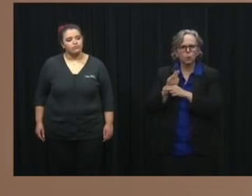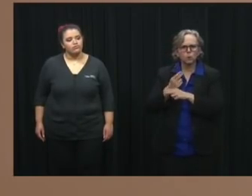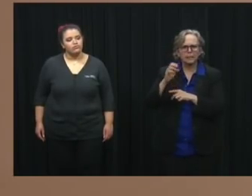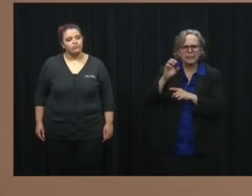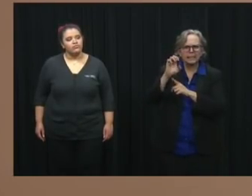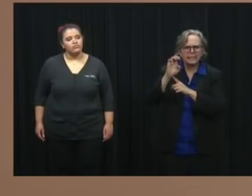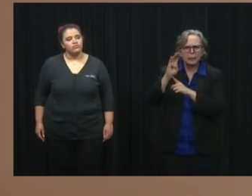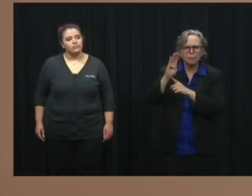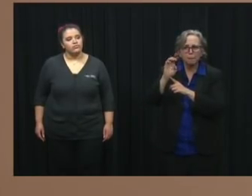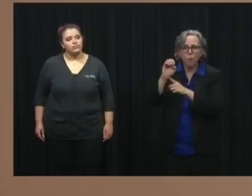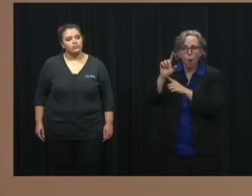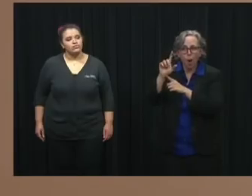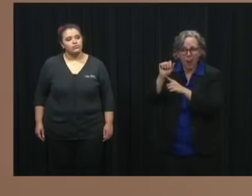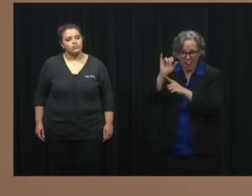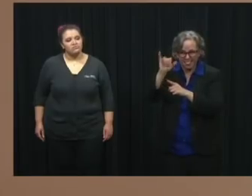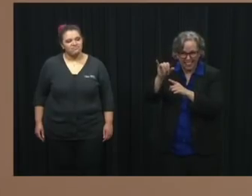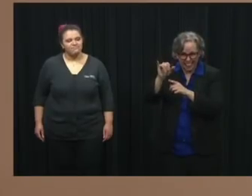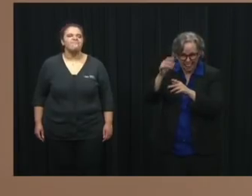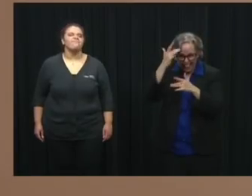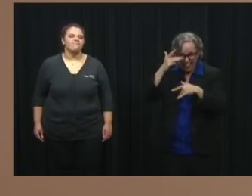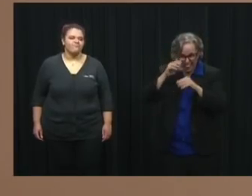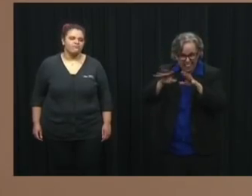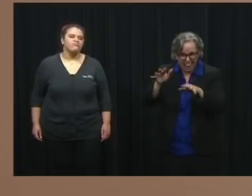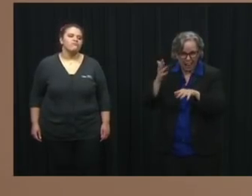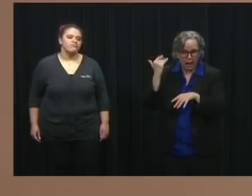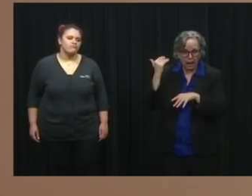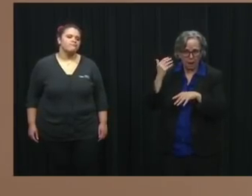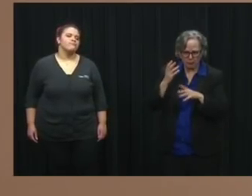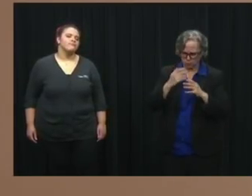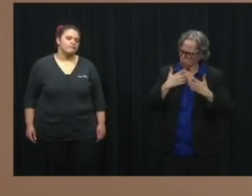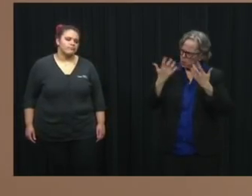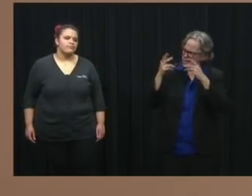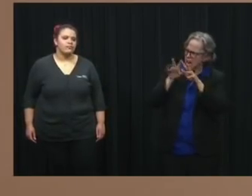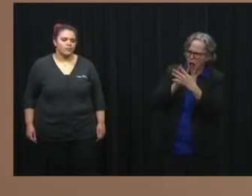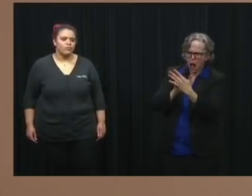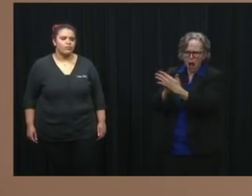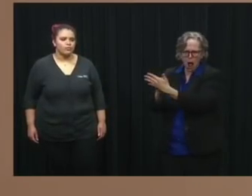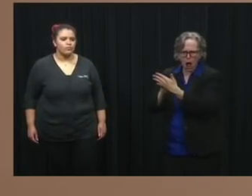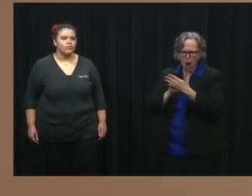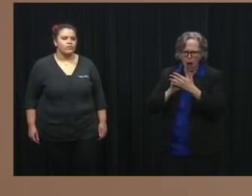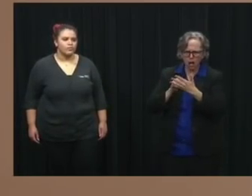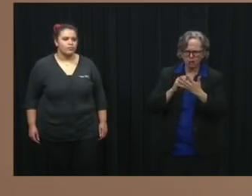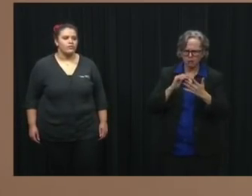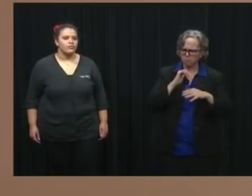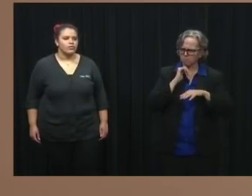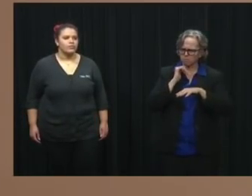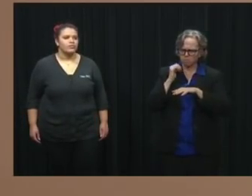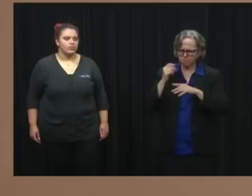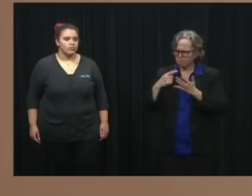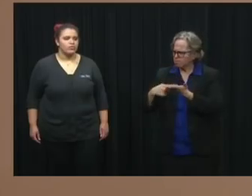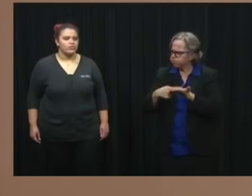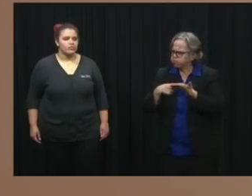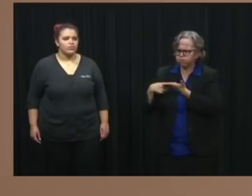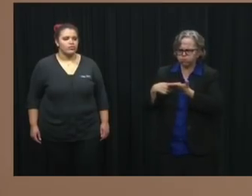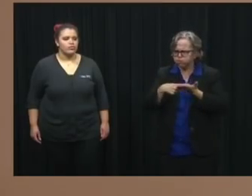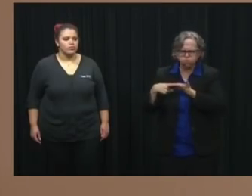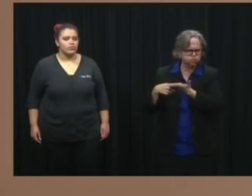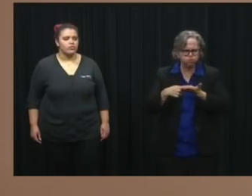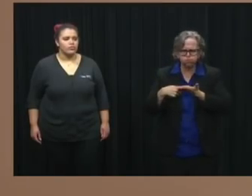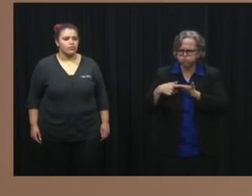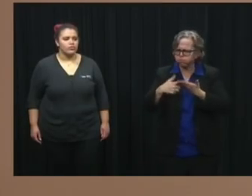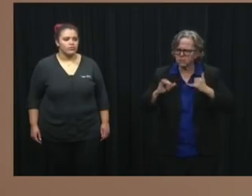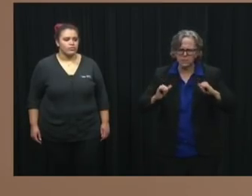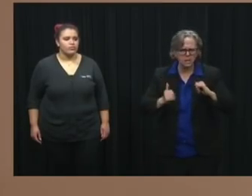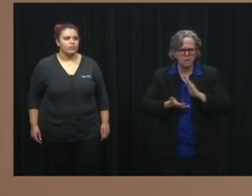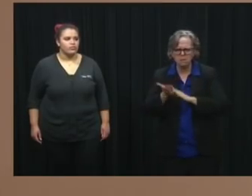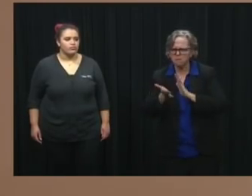health preparedness, an ongoing dialogue about this. These are ethical, difficult decisions. They're